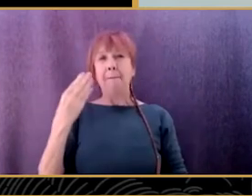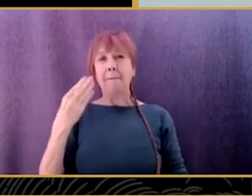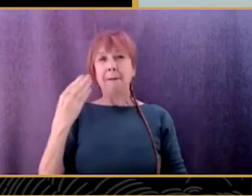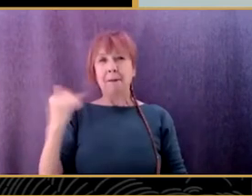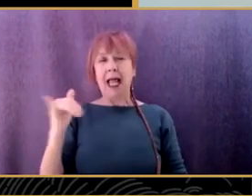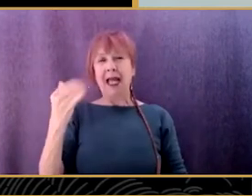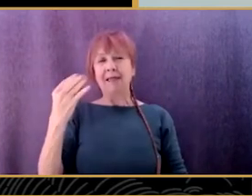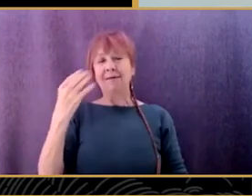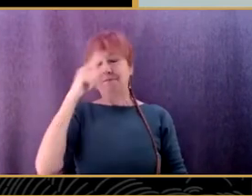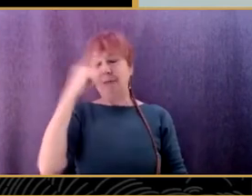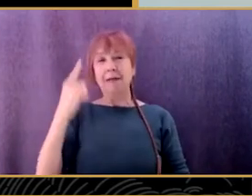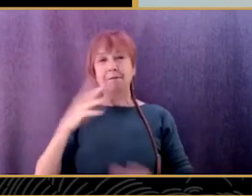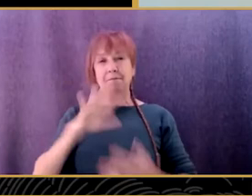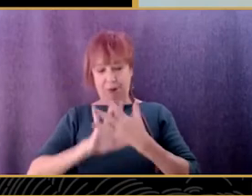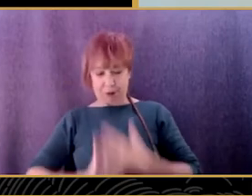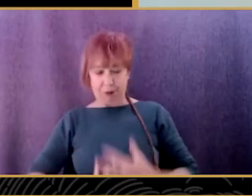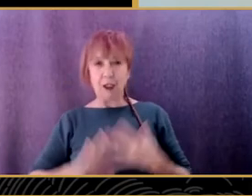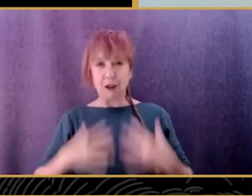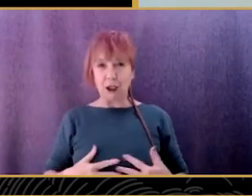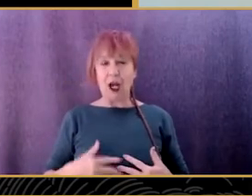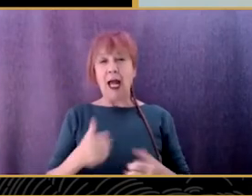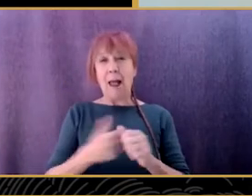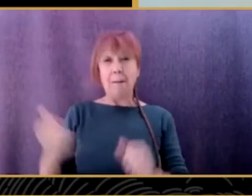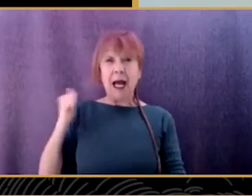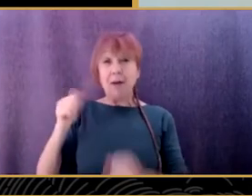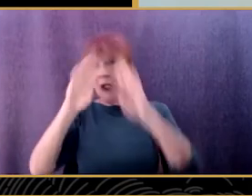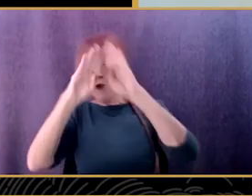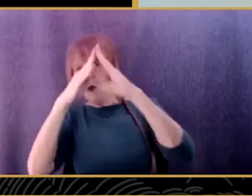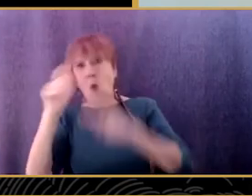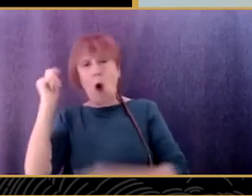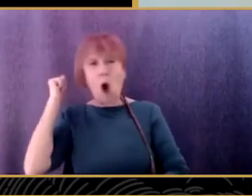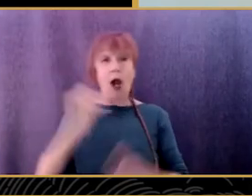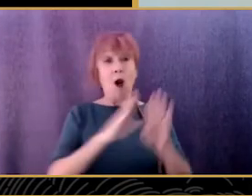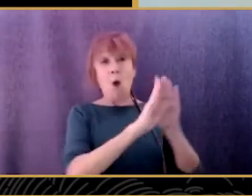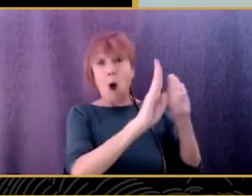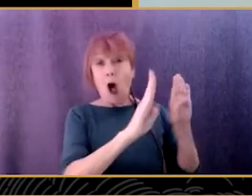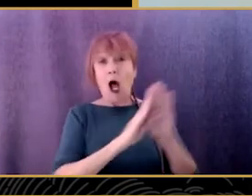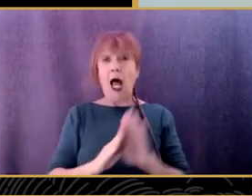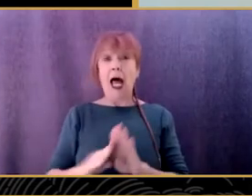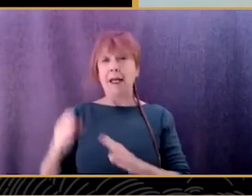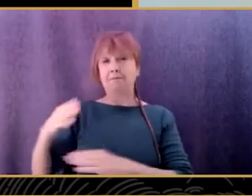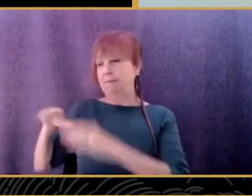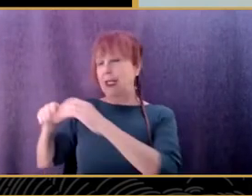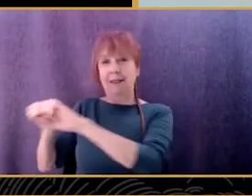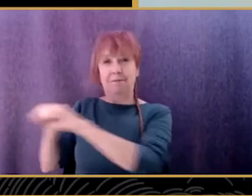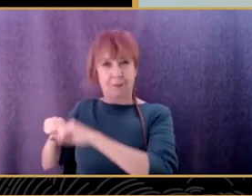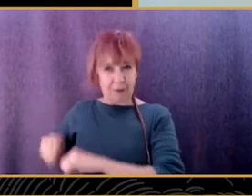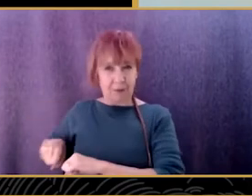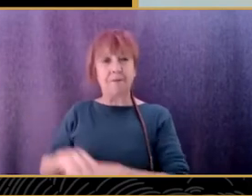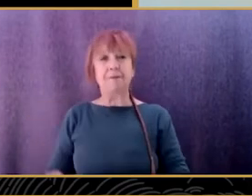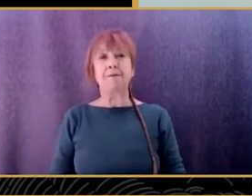patterned shirt Behind me are pictures and photographs and a brown door White walls and a black armoire